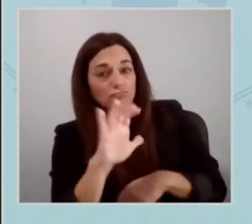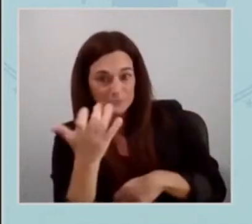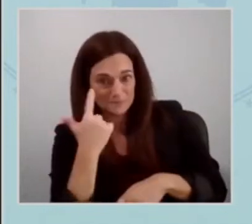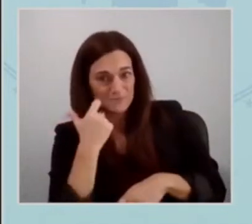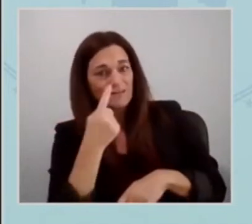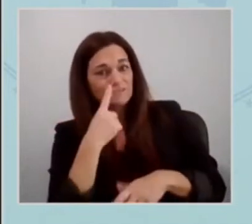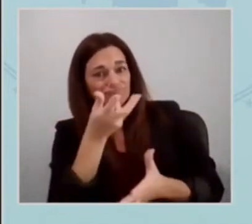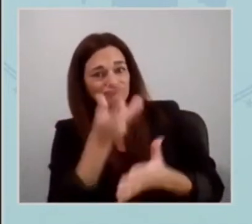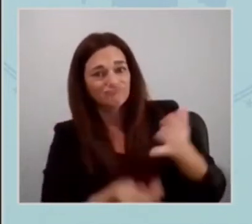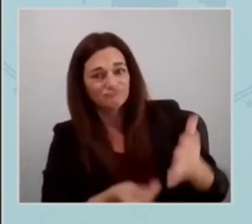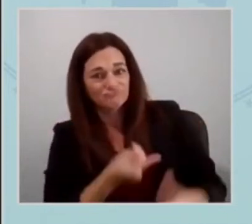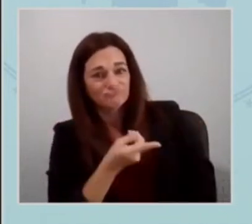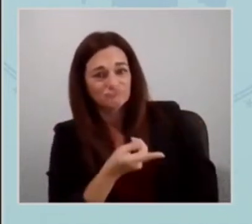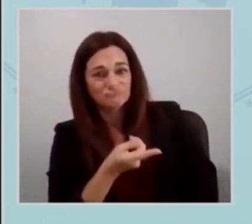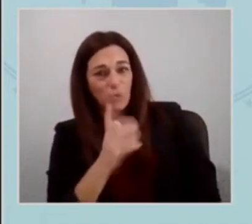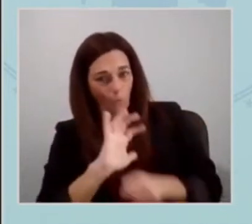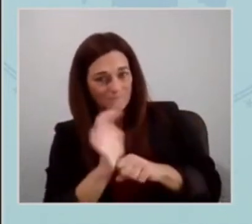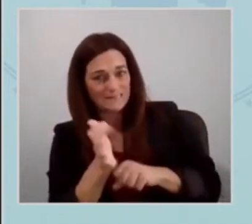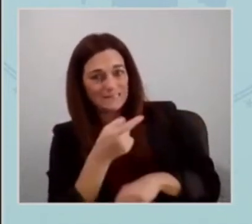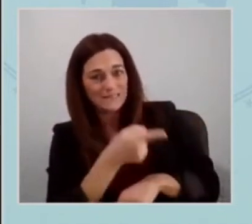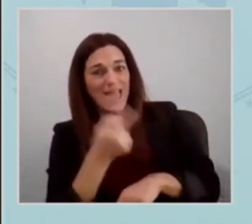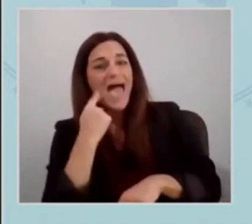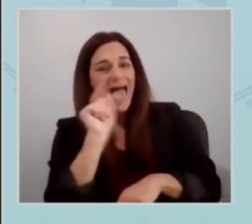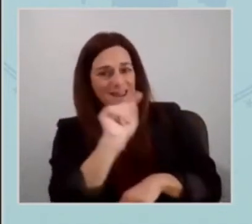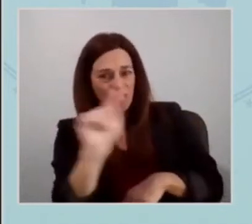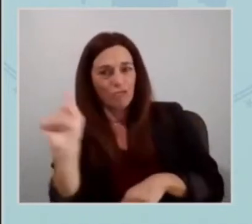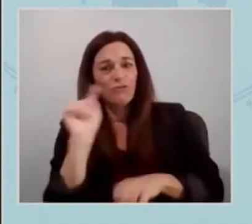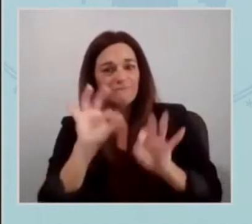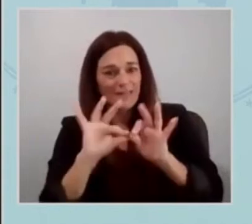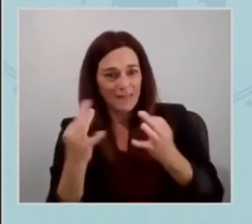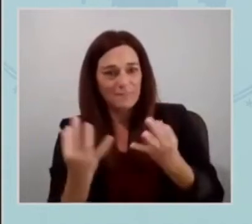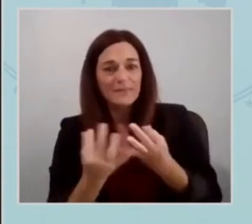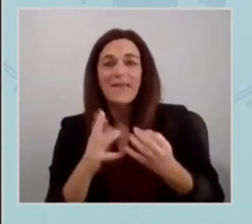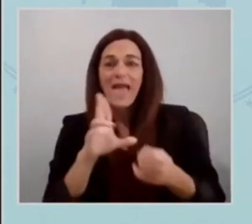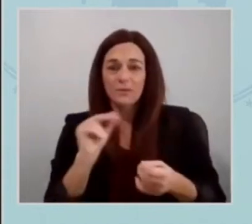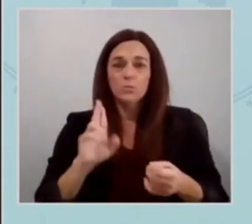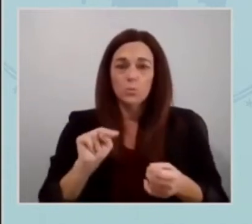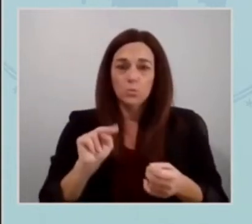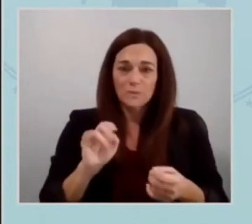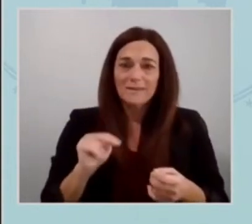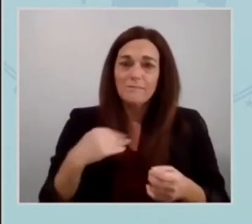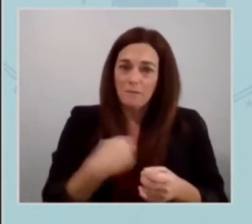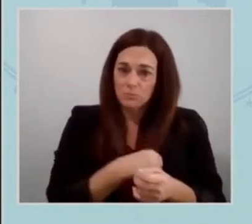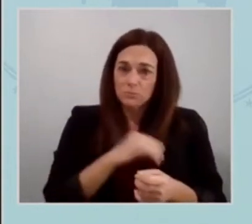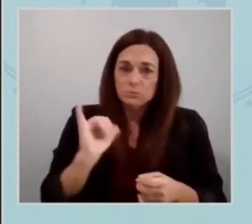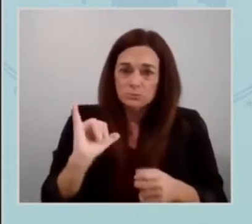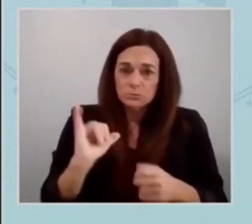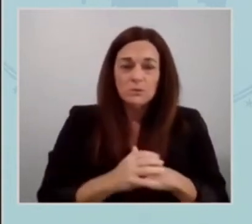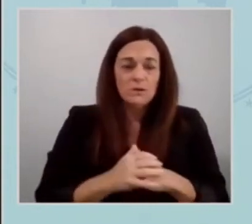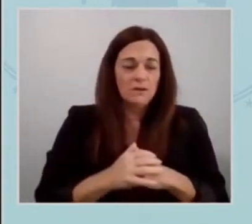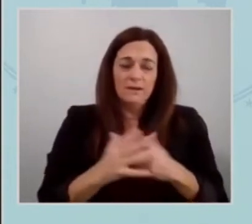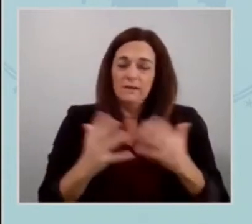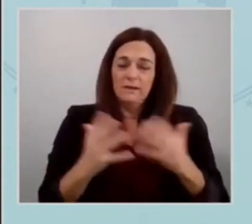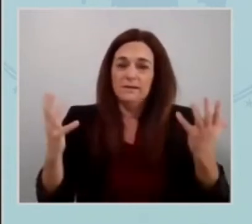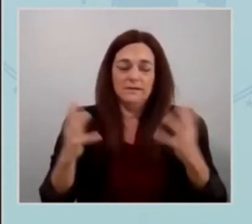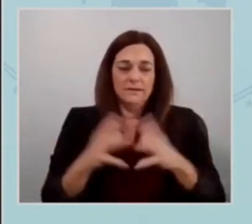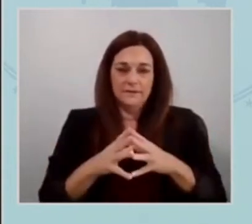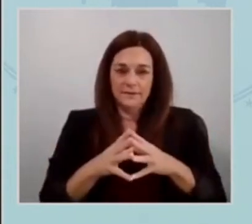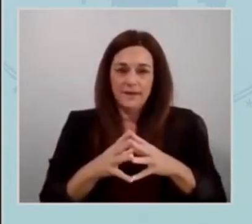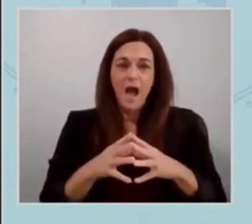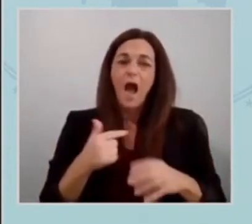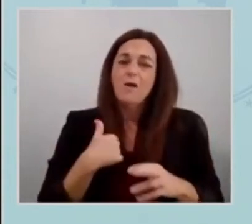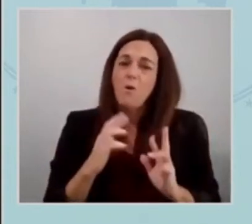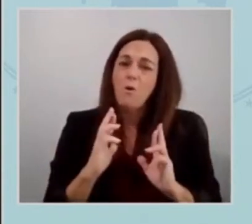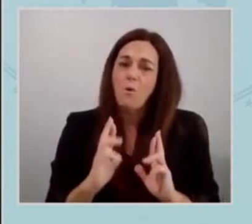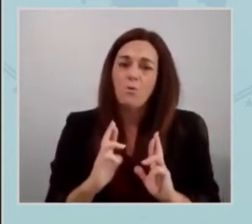call my aunt and ask her what she wants for Christmas because COVID has taken her life, as well as other family members and union